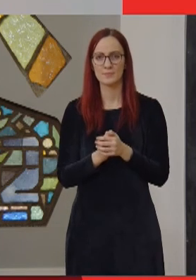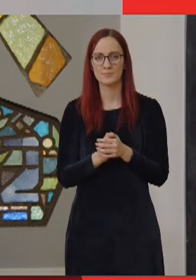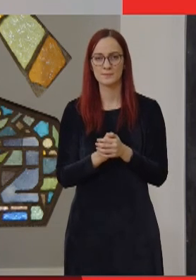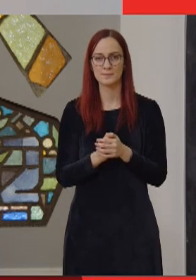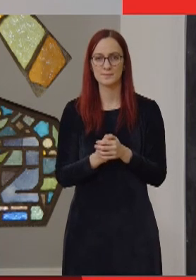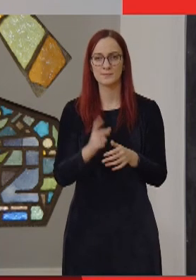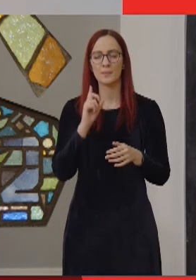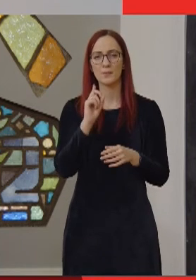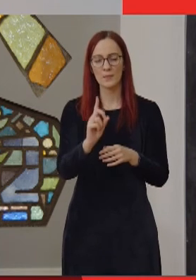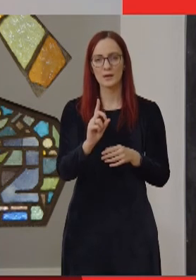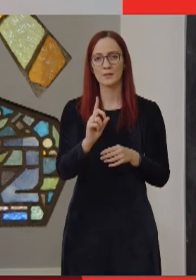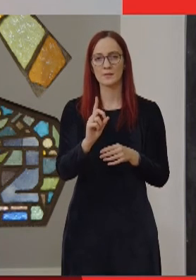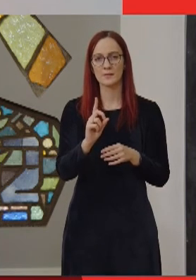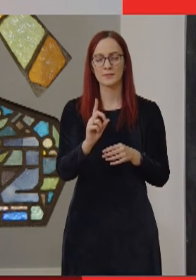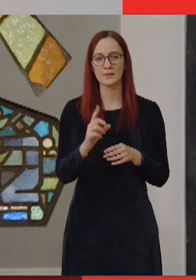countries.